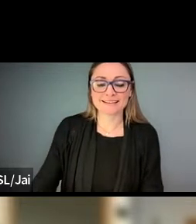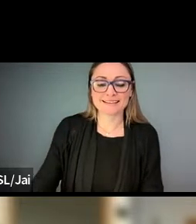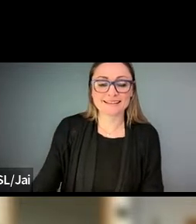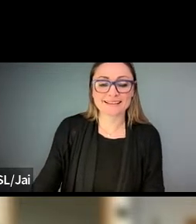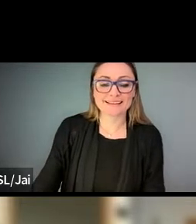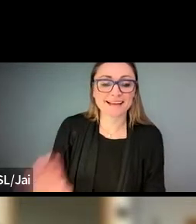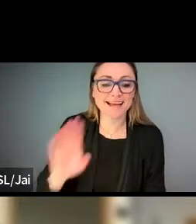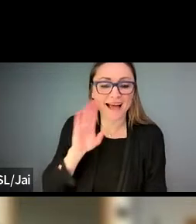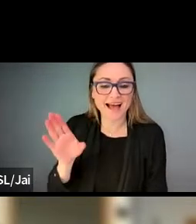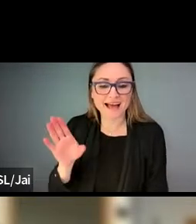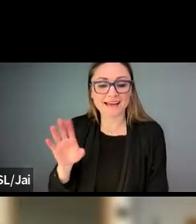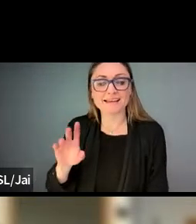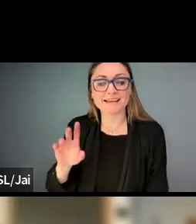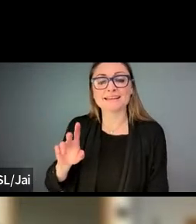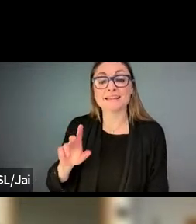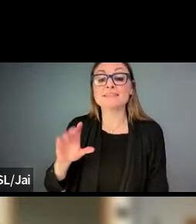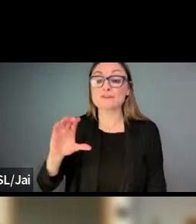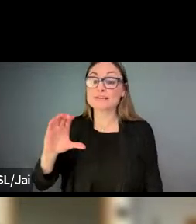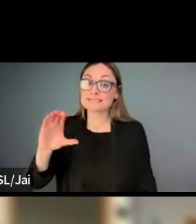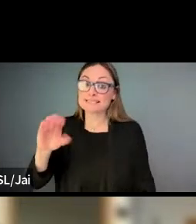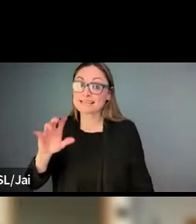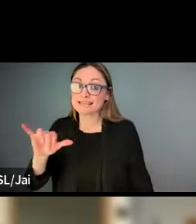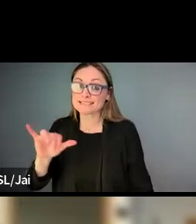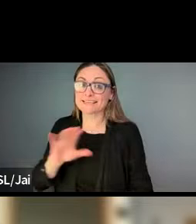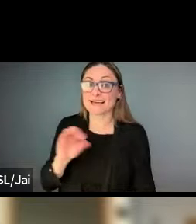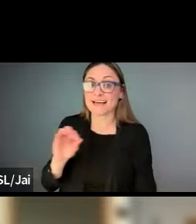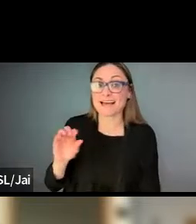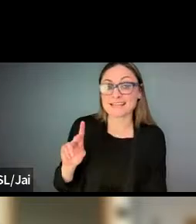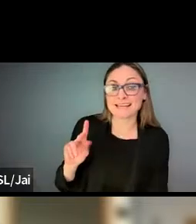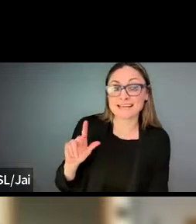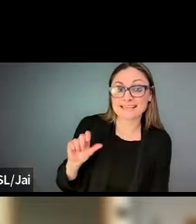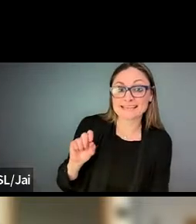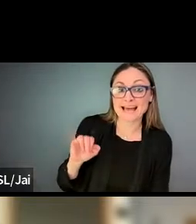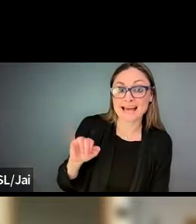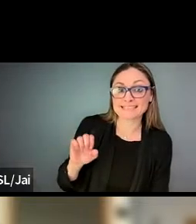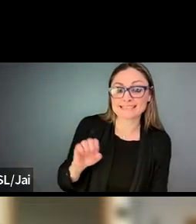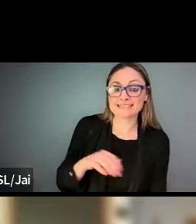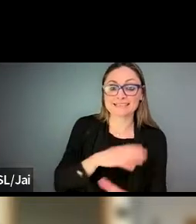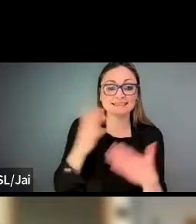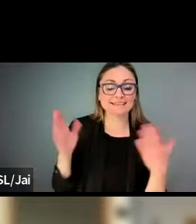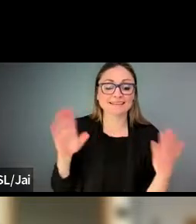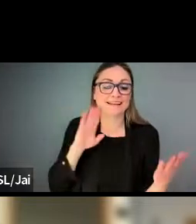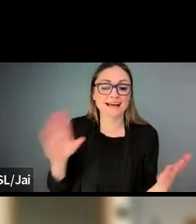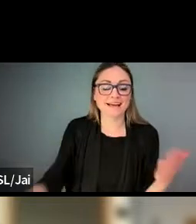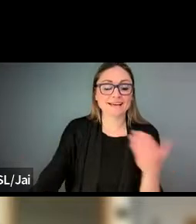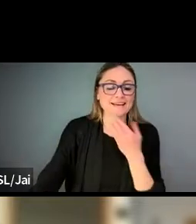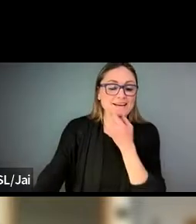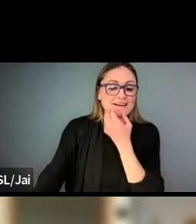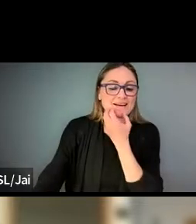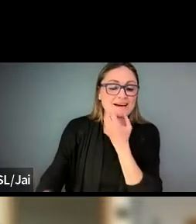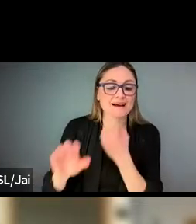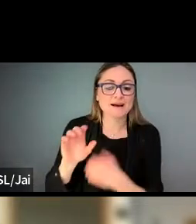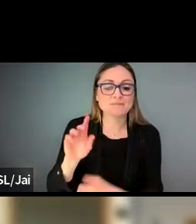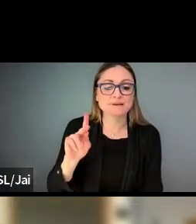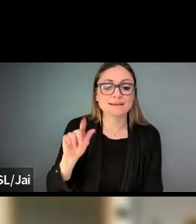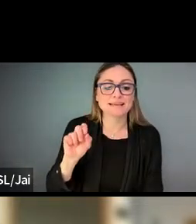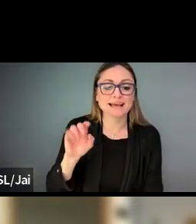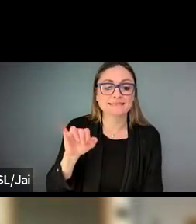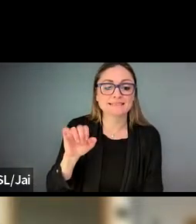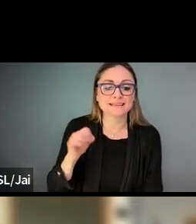Hi there. There's a Casey and a Cassie on with us today. That's fine. I'm Cassie Rippey. I'm the IBR tribal